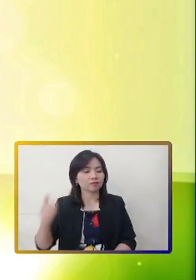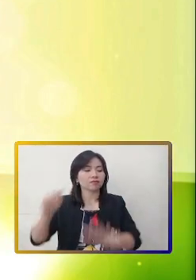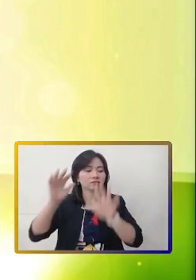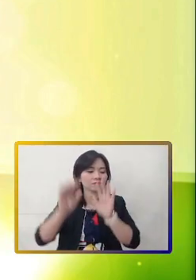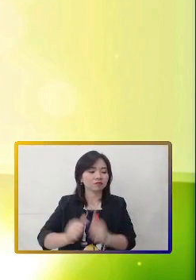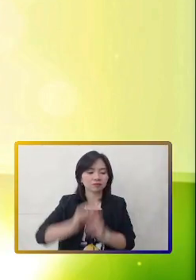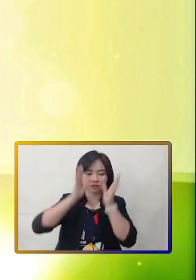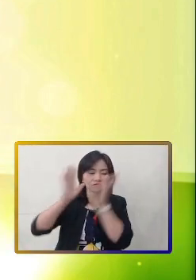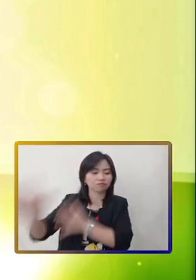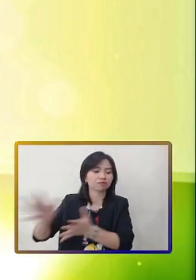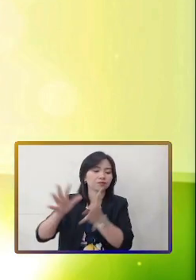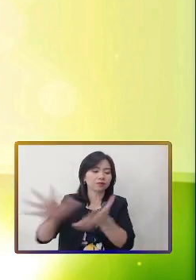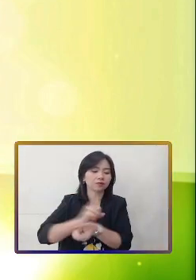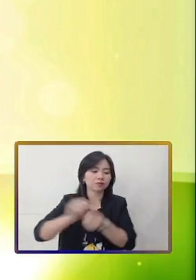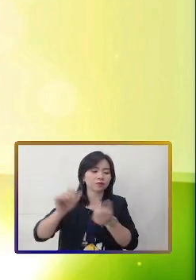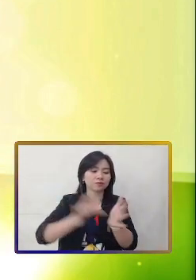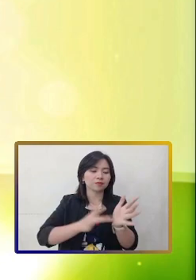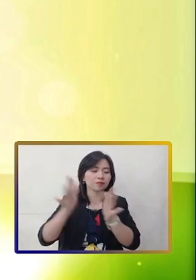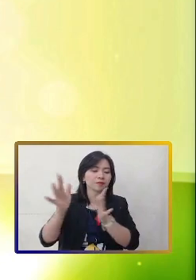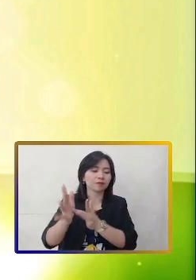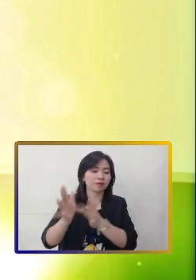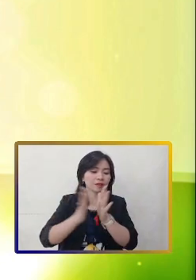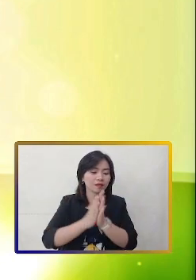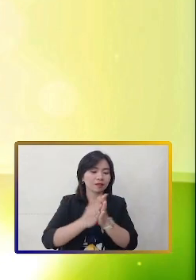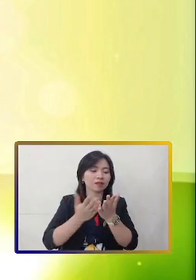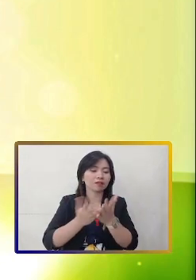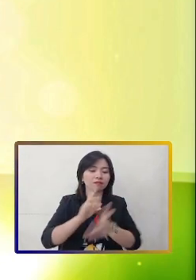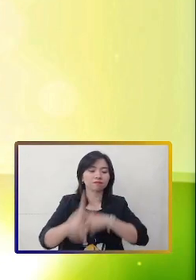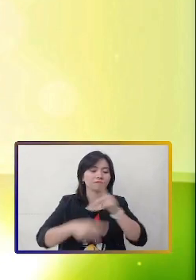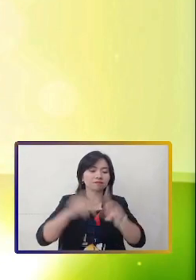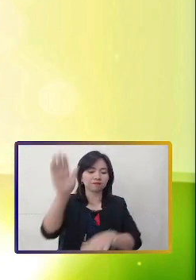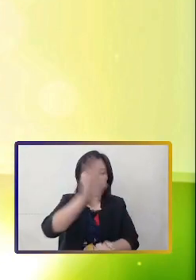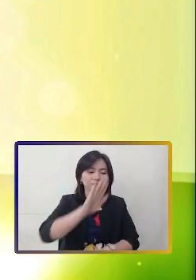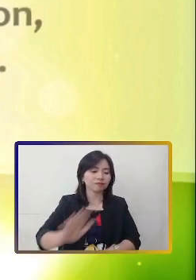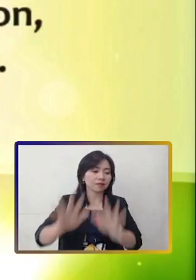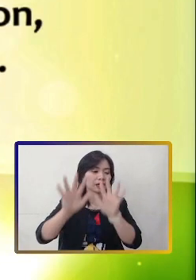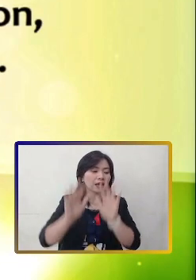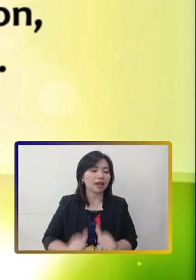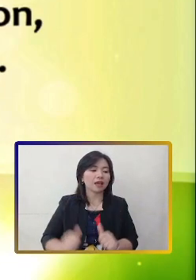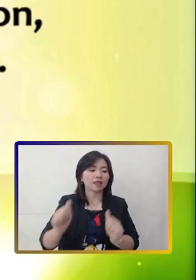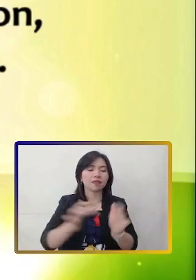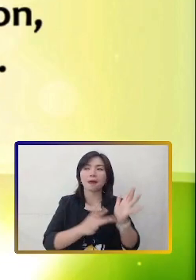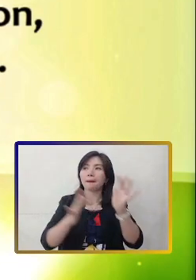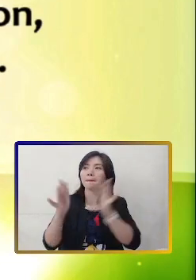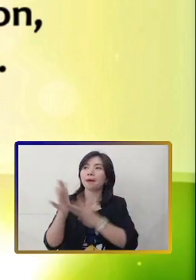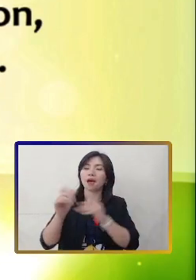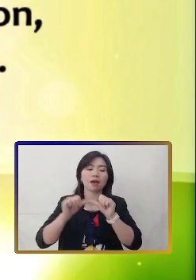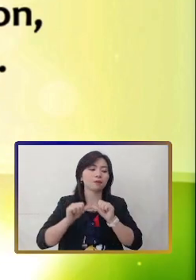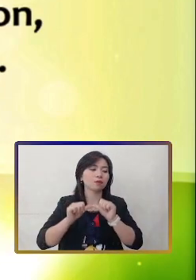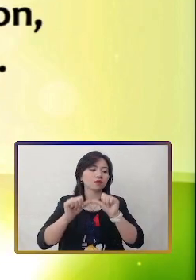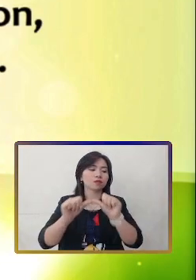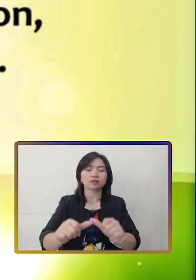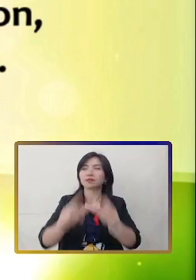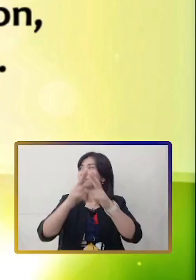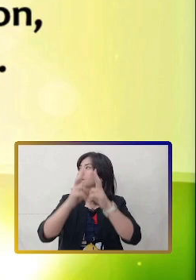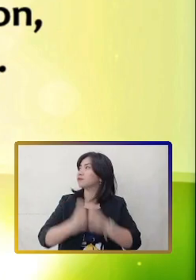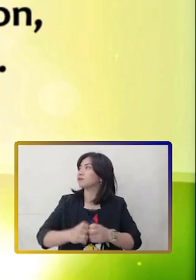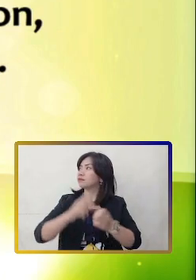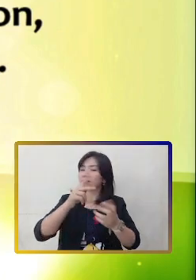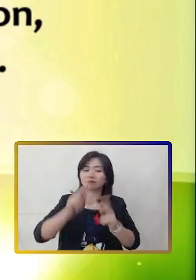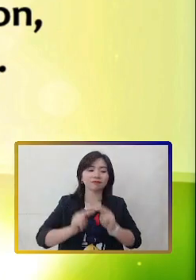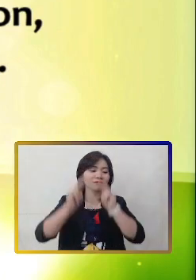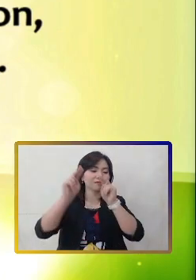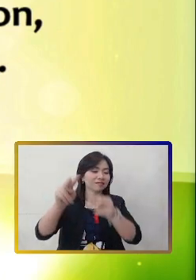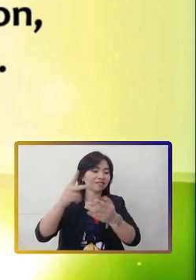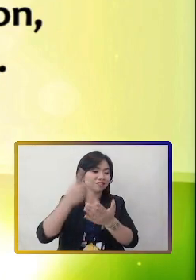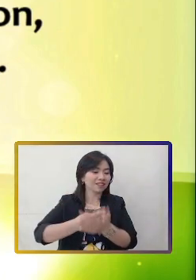ever was refuted and destroyed, it they never can. Come on, say it. The Bible stands though the